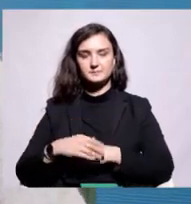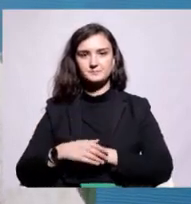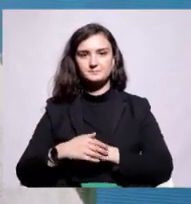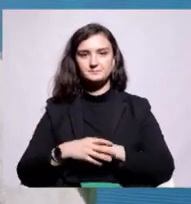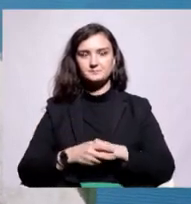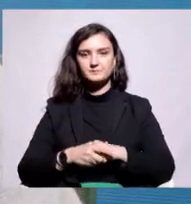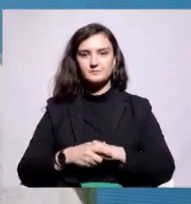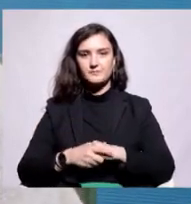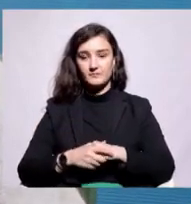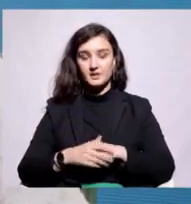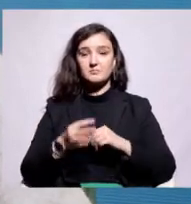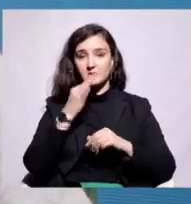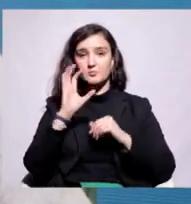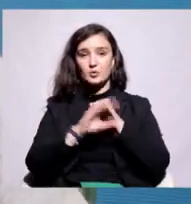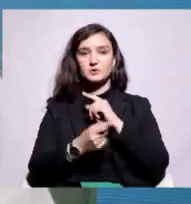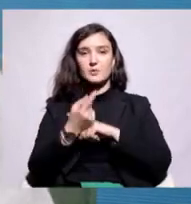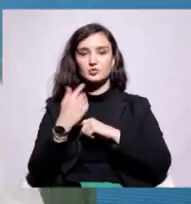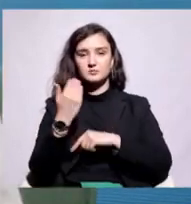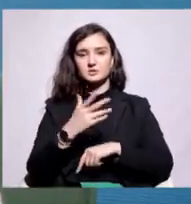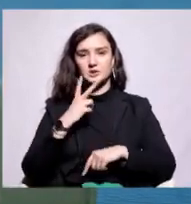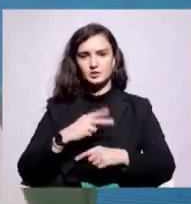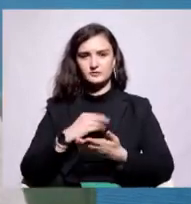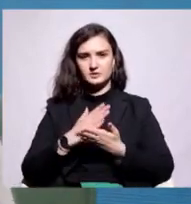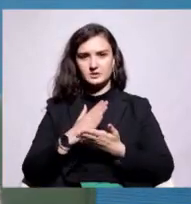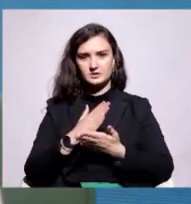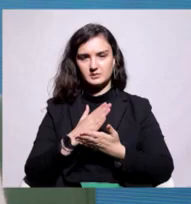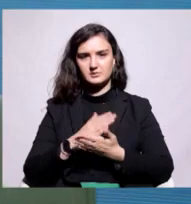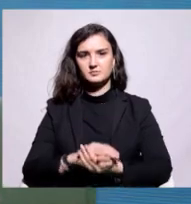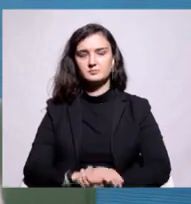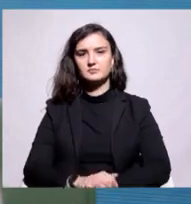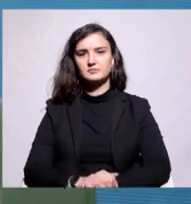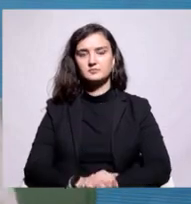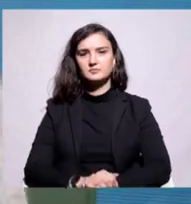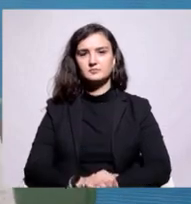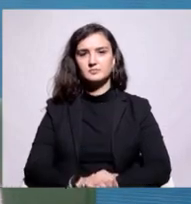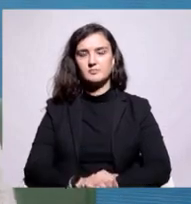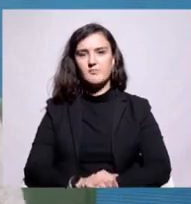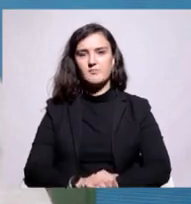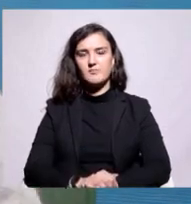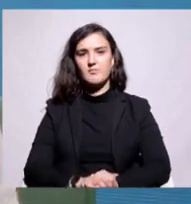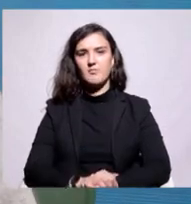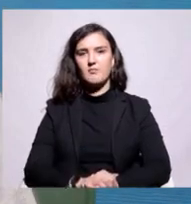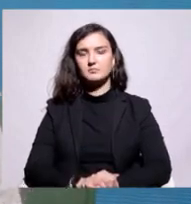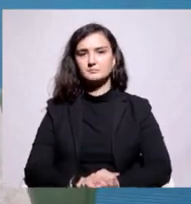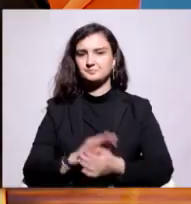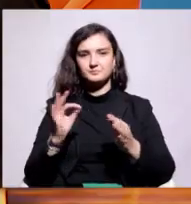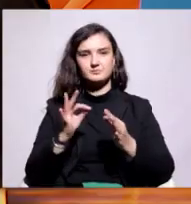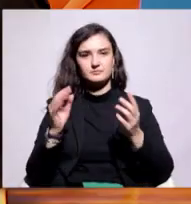that she's his daughter. But funnily enough, he goes straight back to being his old self with her. Nothing has